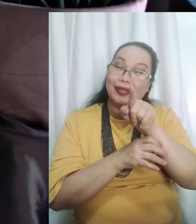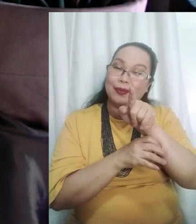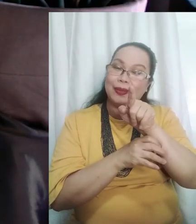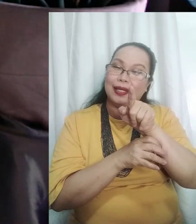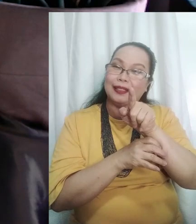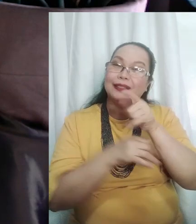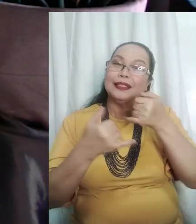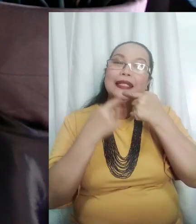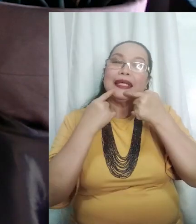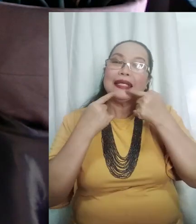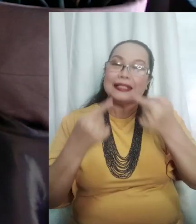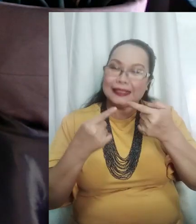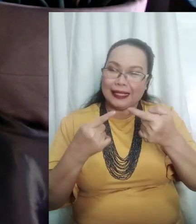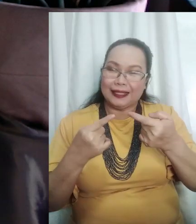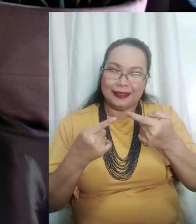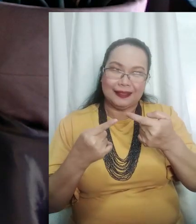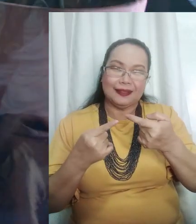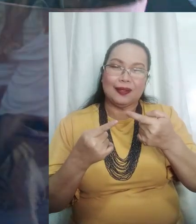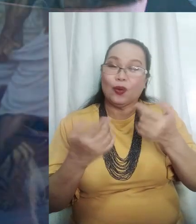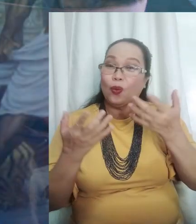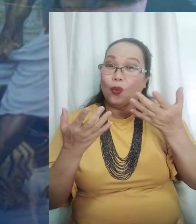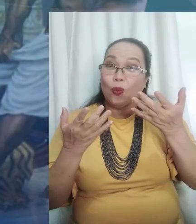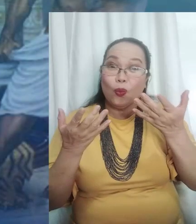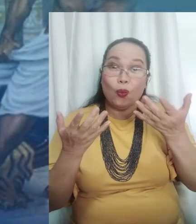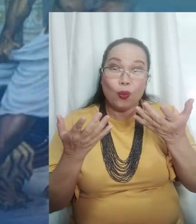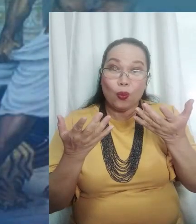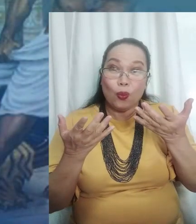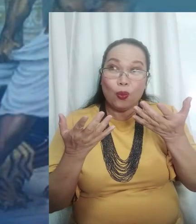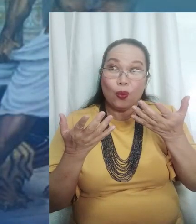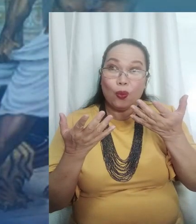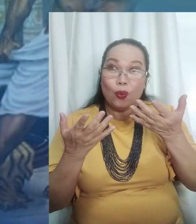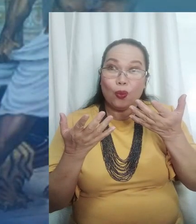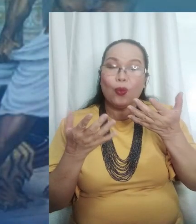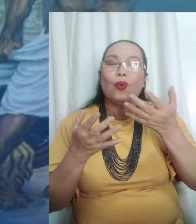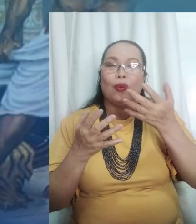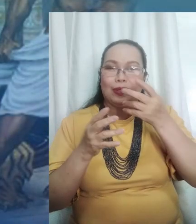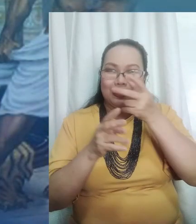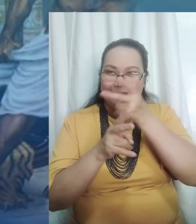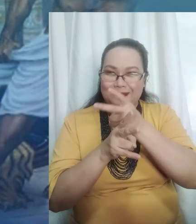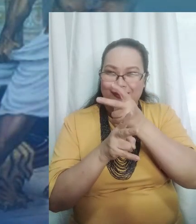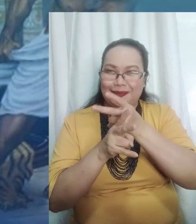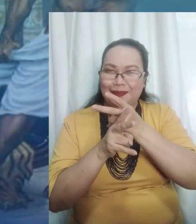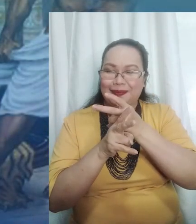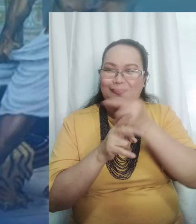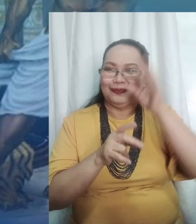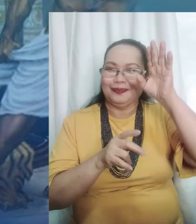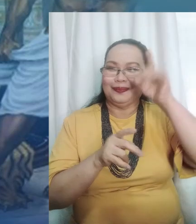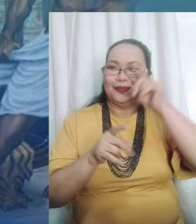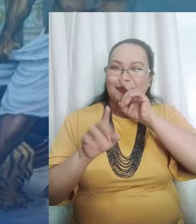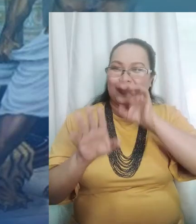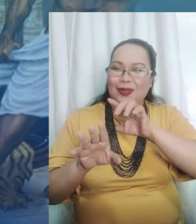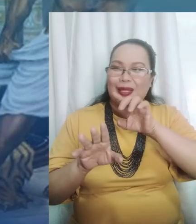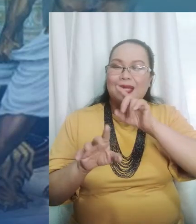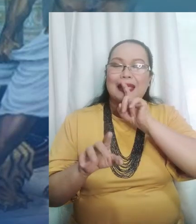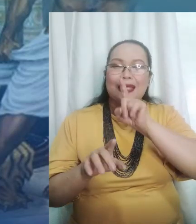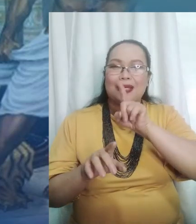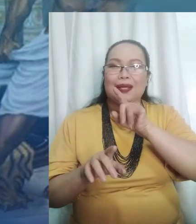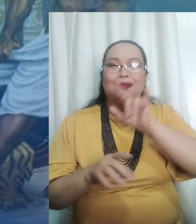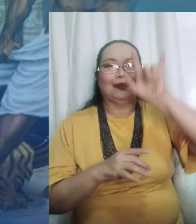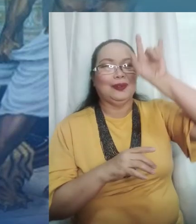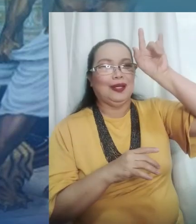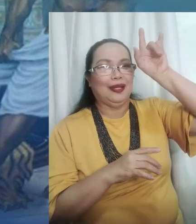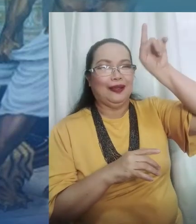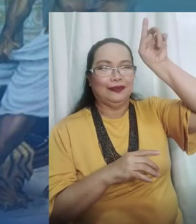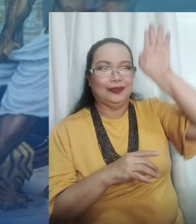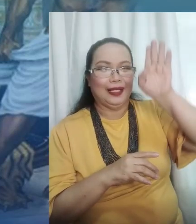John 14:21, this is what it says. Whoever has my commands and keeps them is the one who loves me.